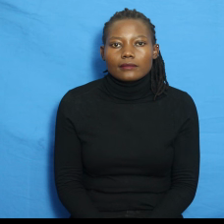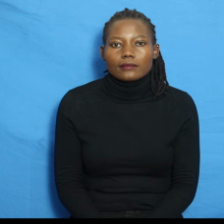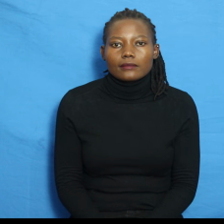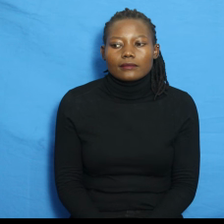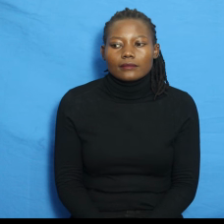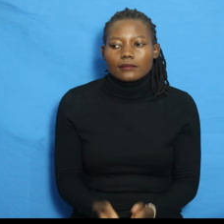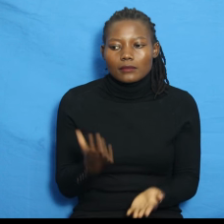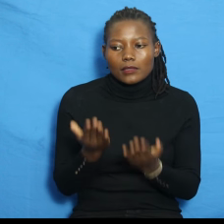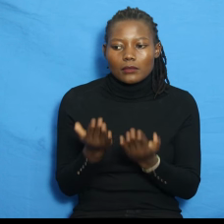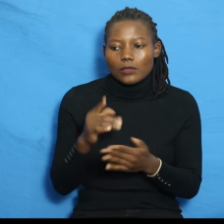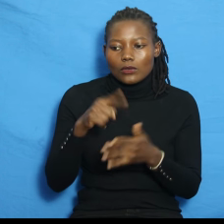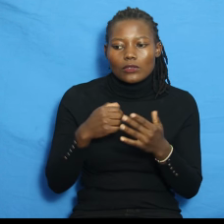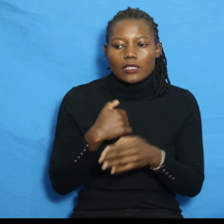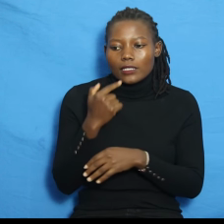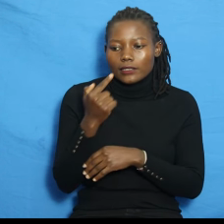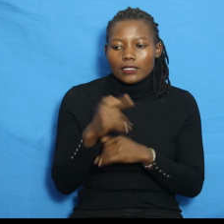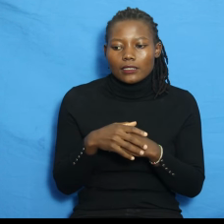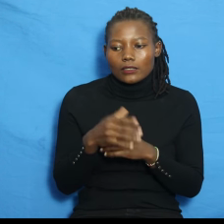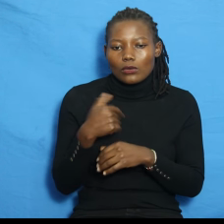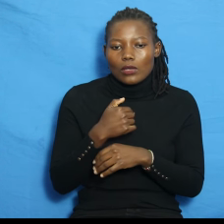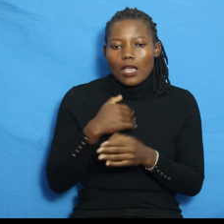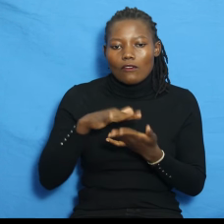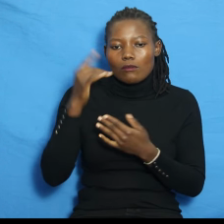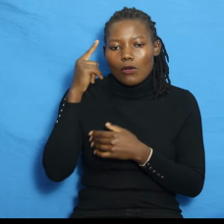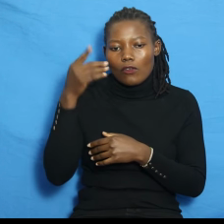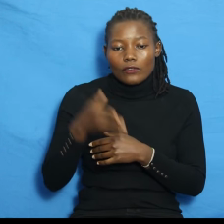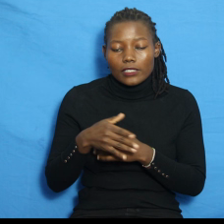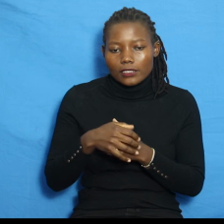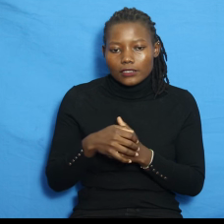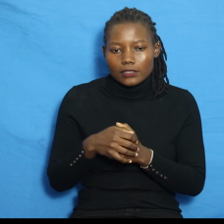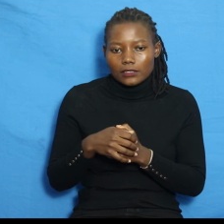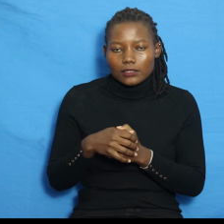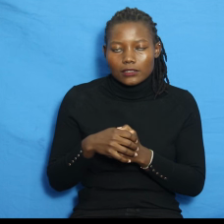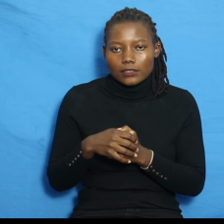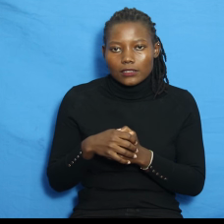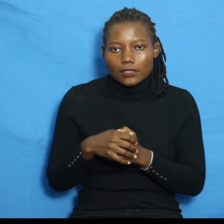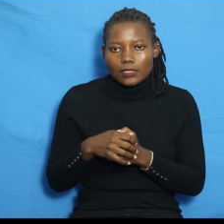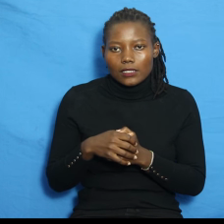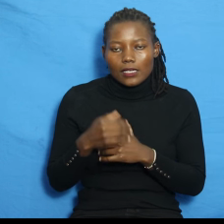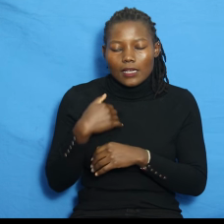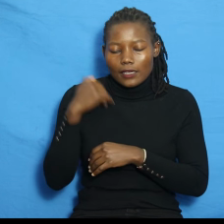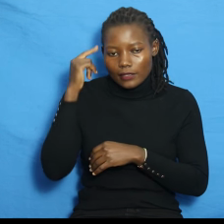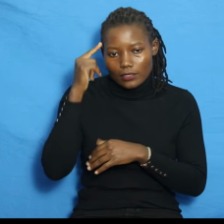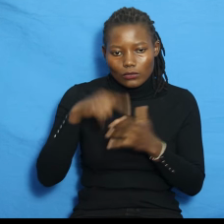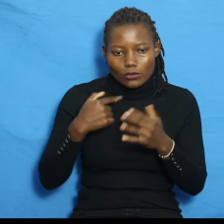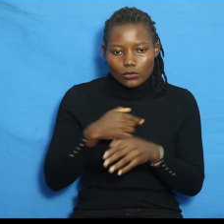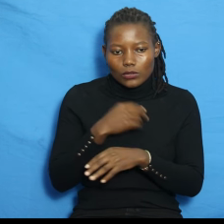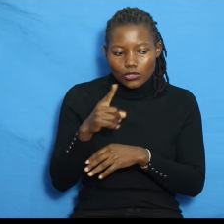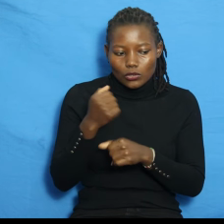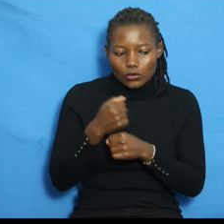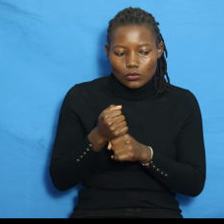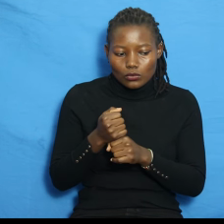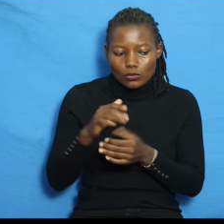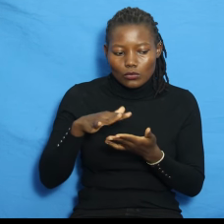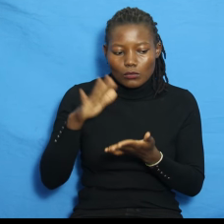Maybe what I would suggest, John, is that we have more of this. We have rushed through. I Right. think what we need to do probably